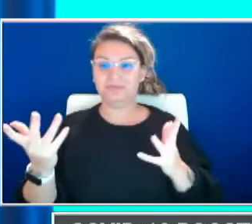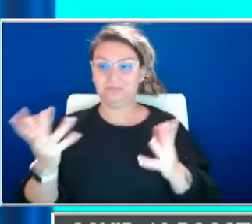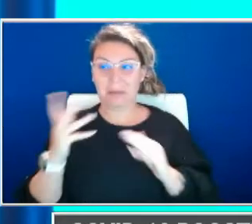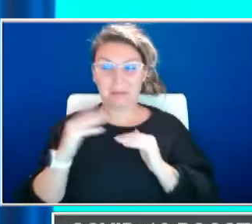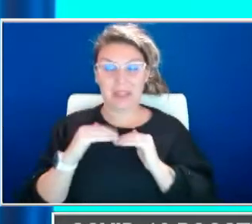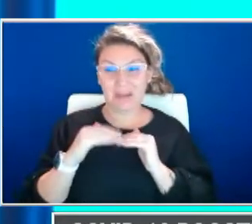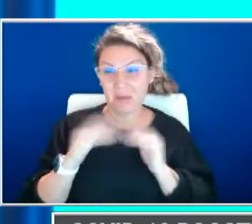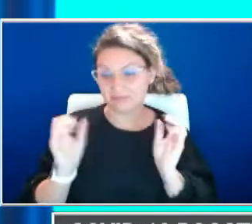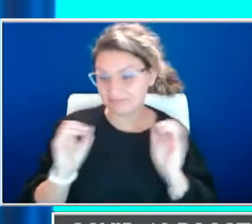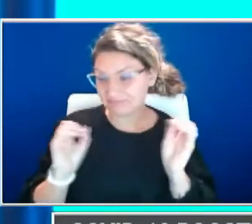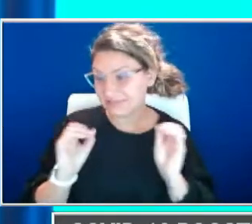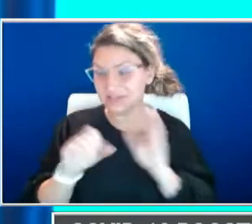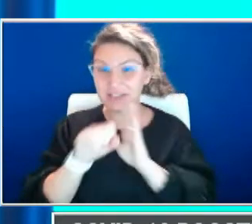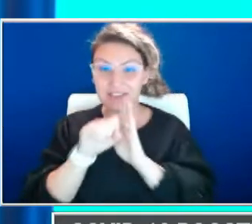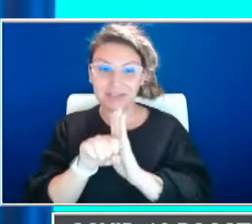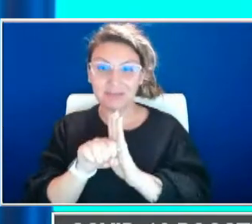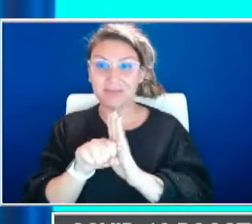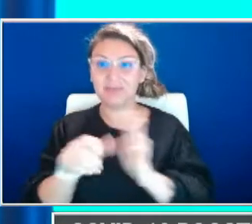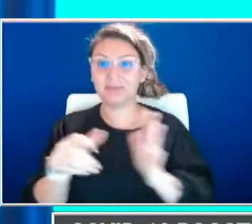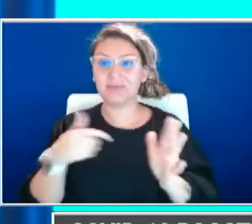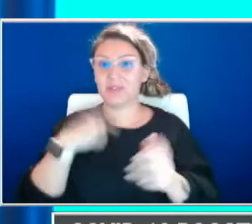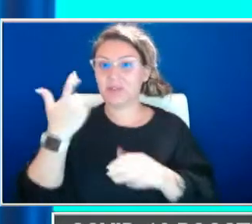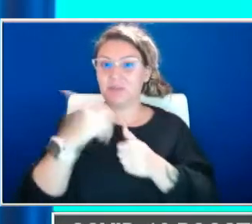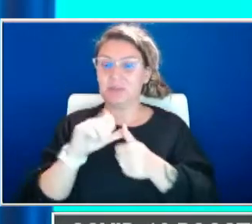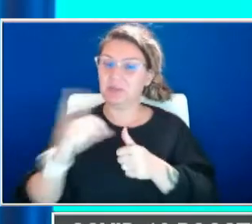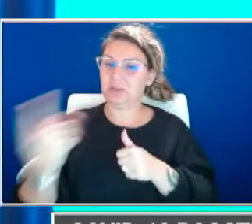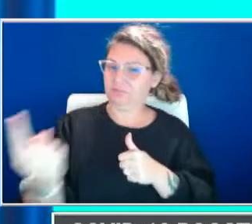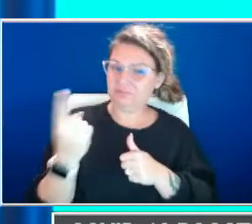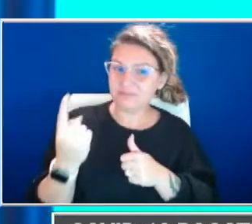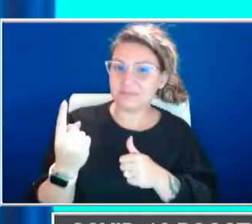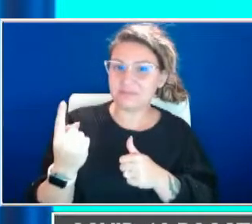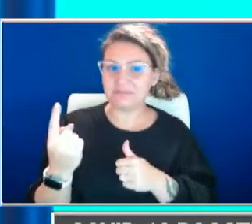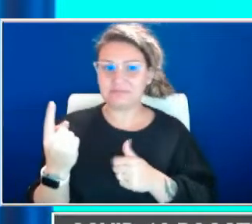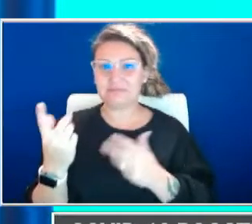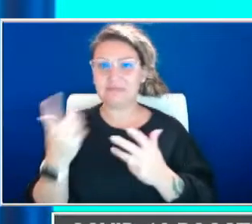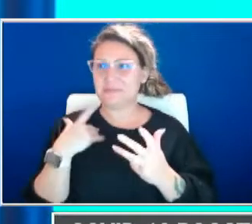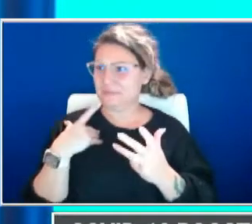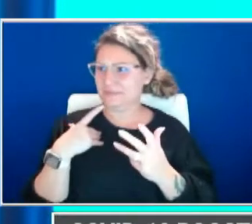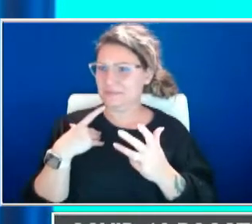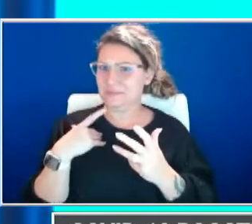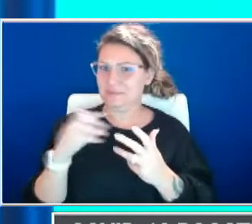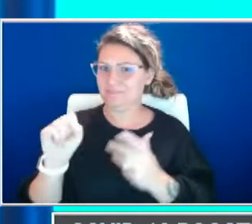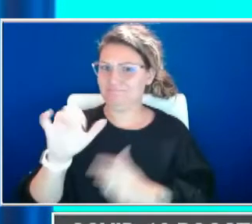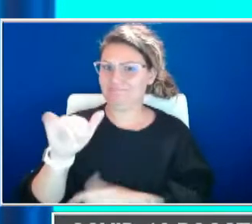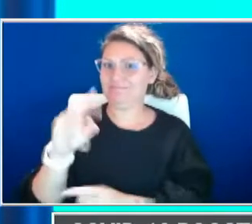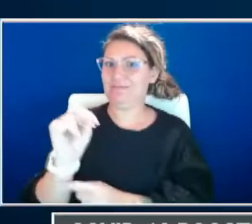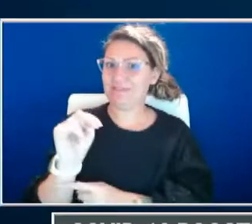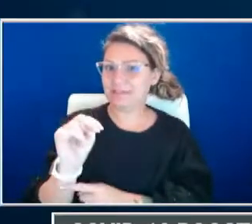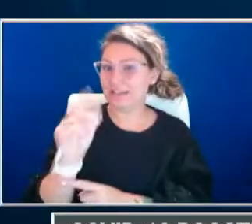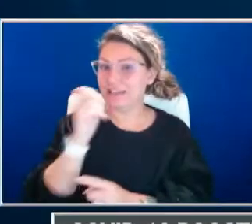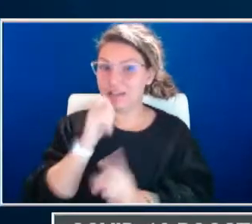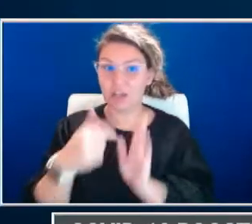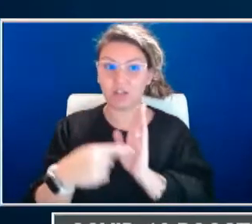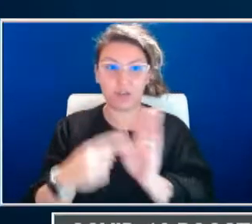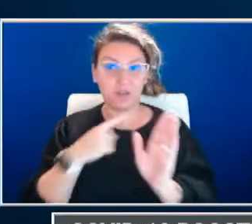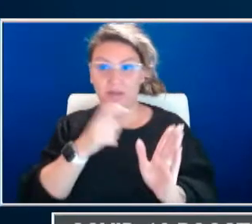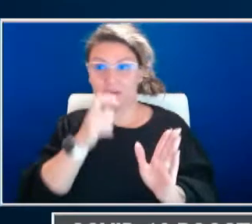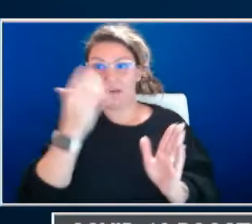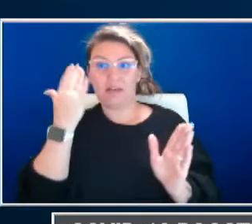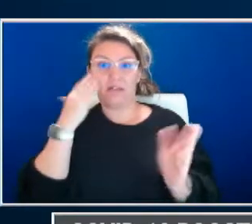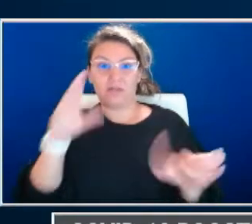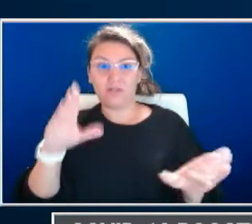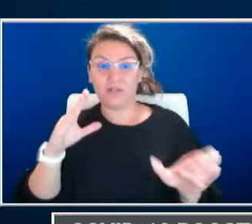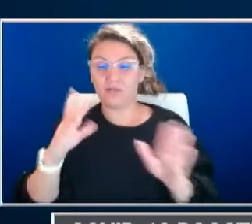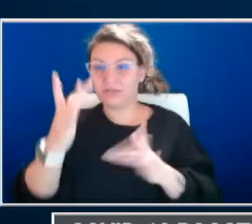no symptoms at all. I mean, I remember you came to me and you were like, if the scans didn't show it, I wouldn't even know that I'm sick. And that can be scary, not having those